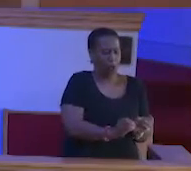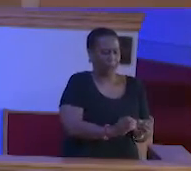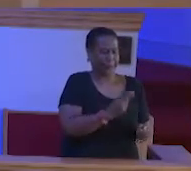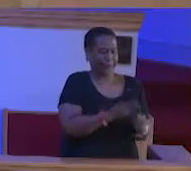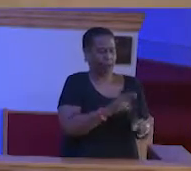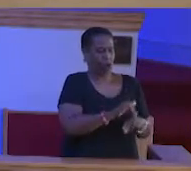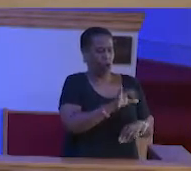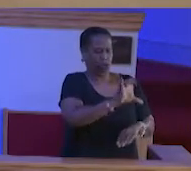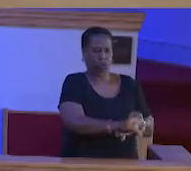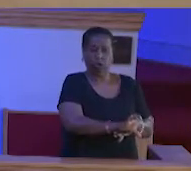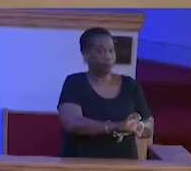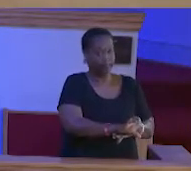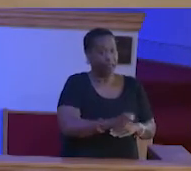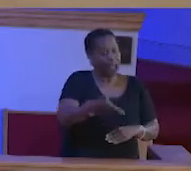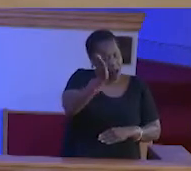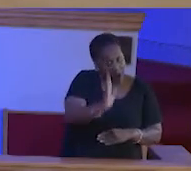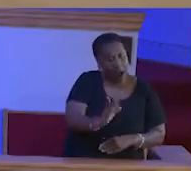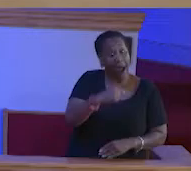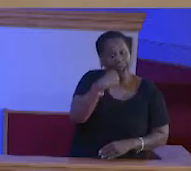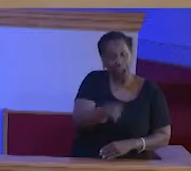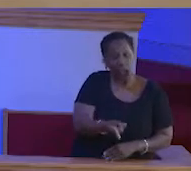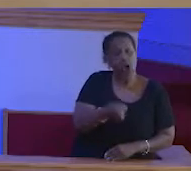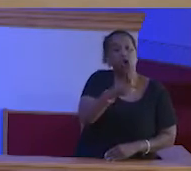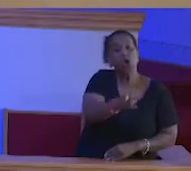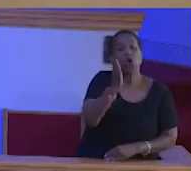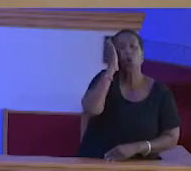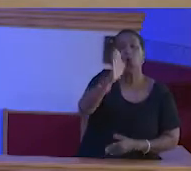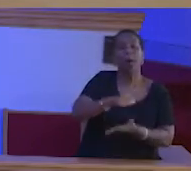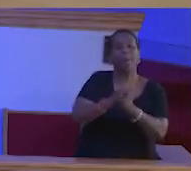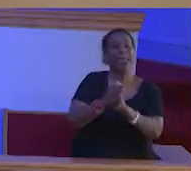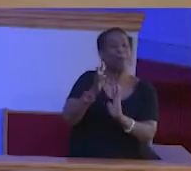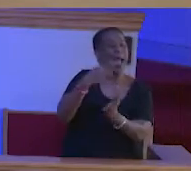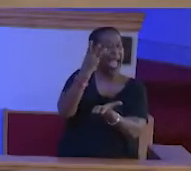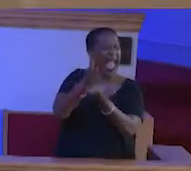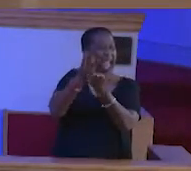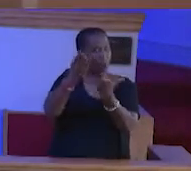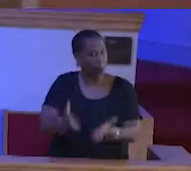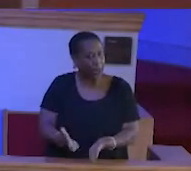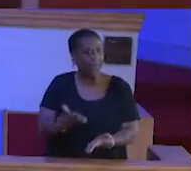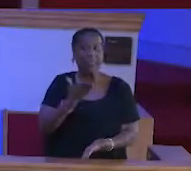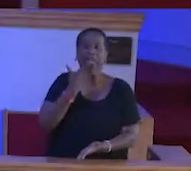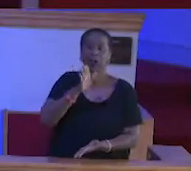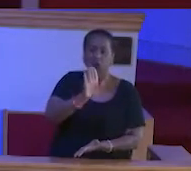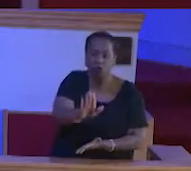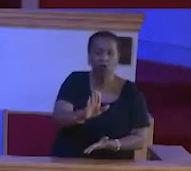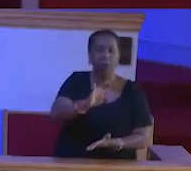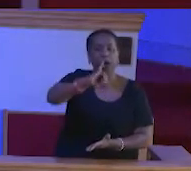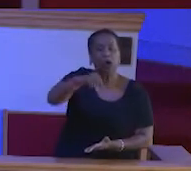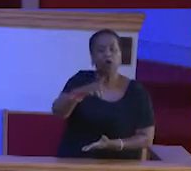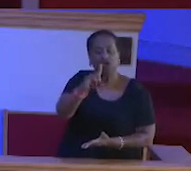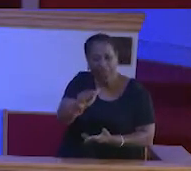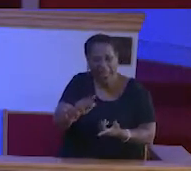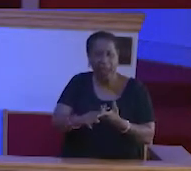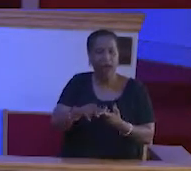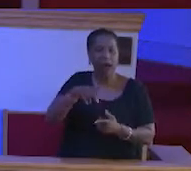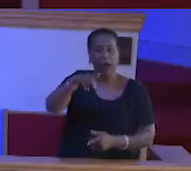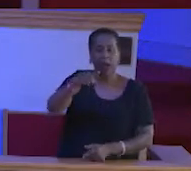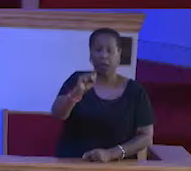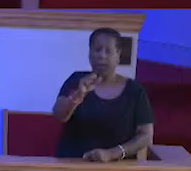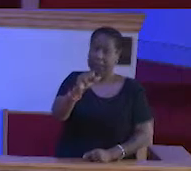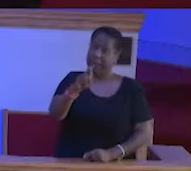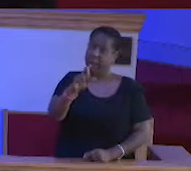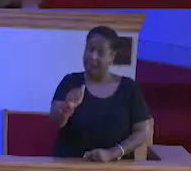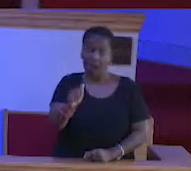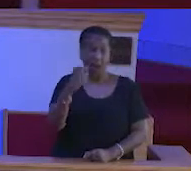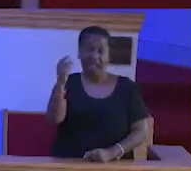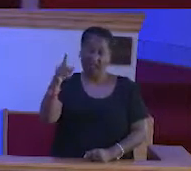church, but he said, you shall be my witnesses in Jerusalem, Judea, Samaria, and the